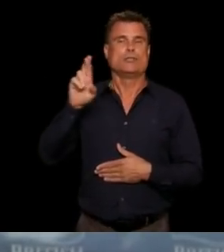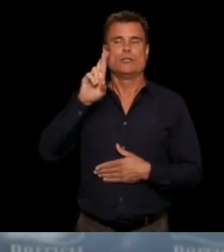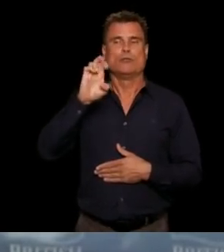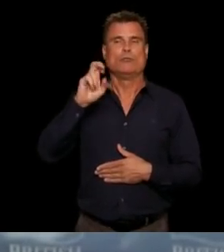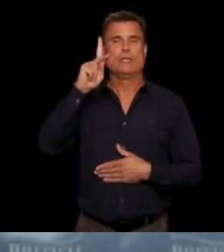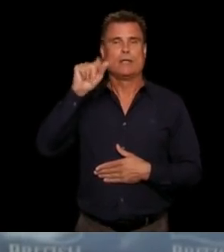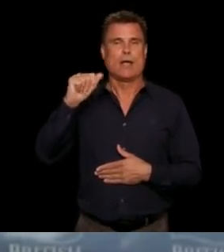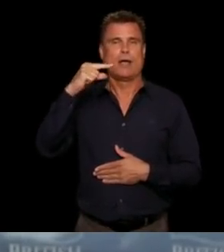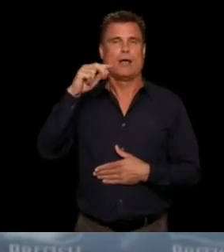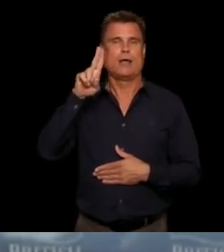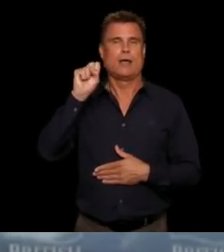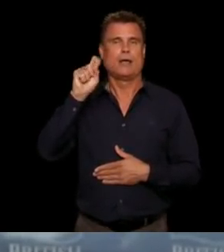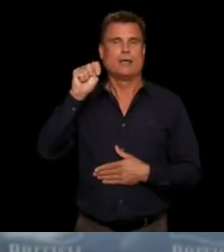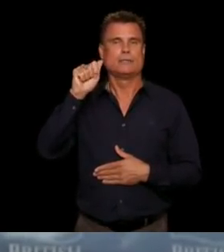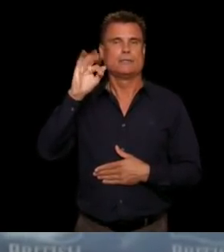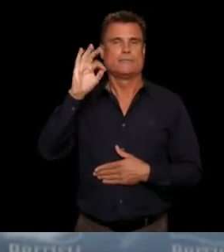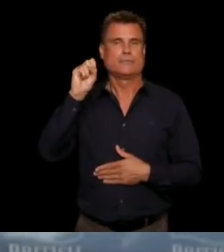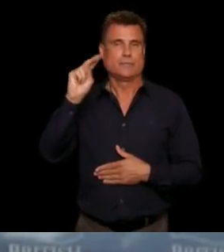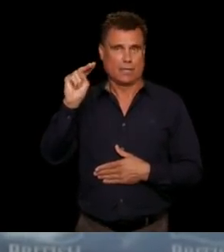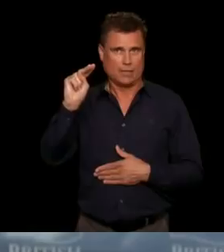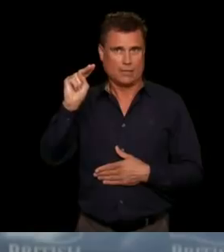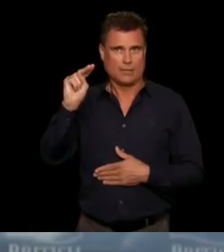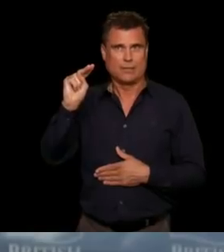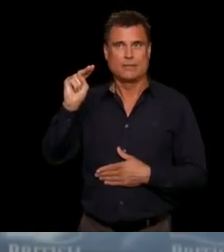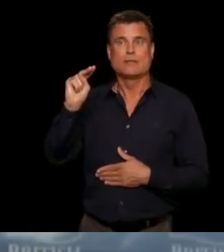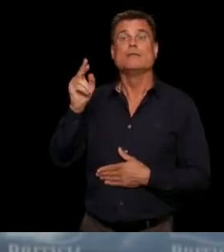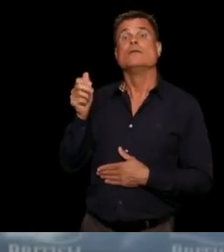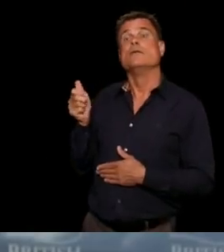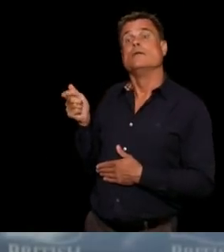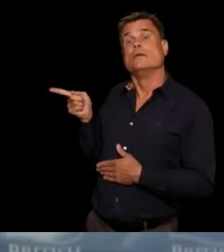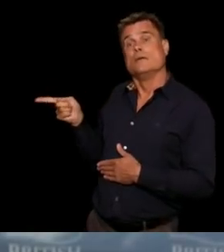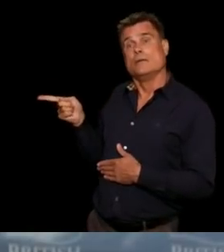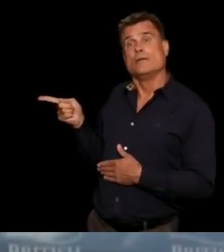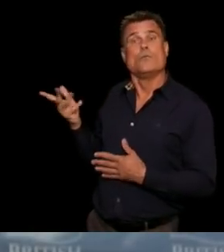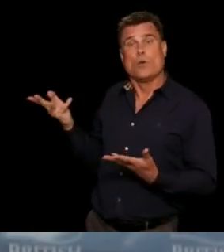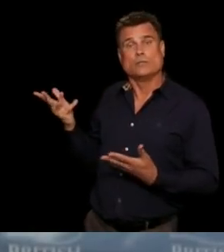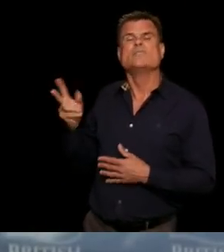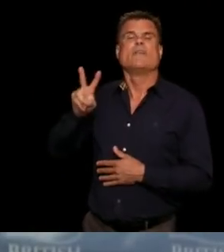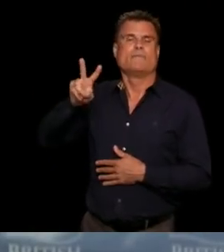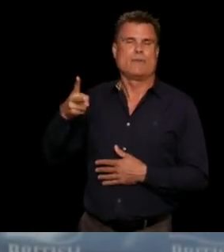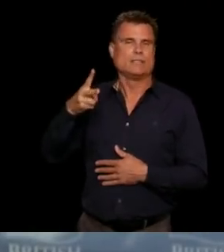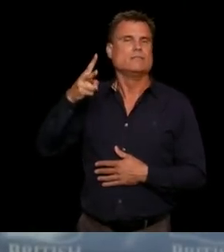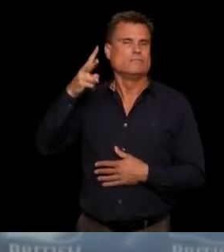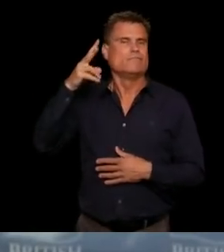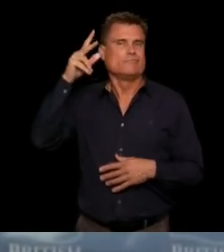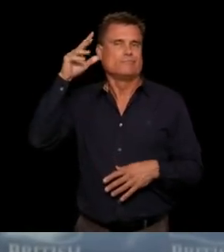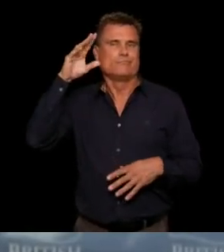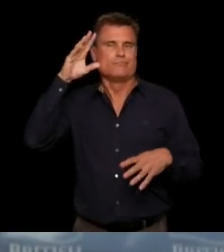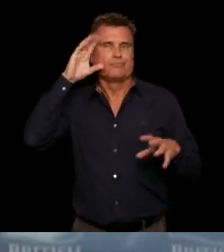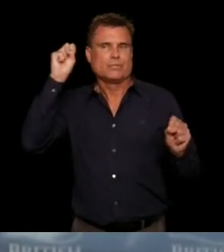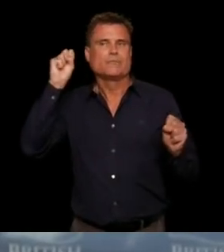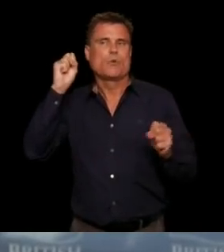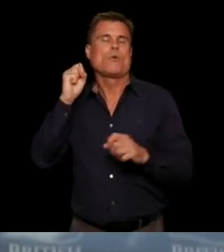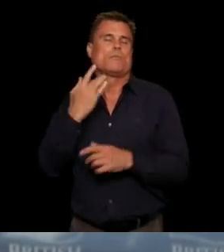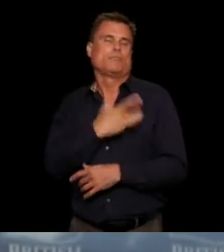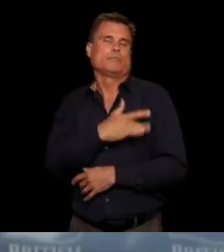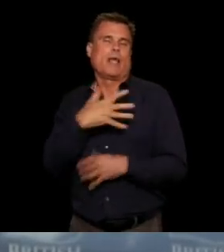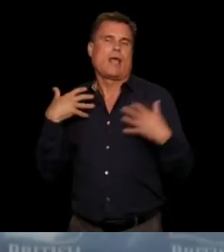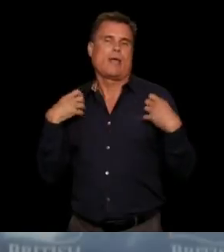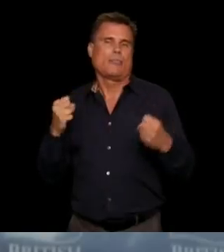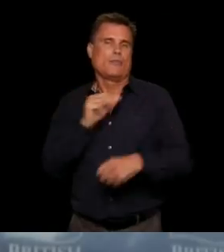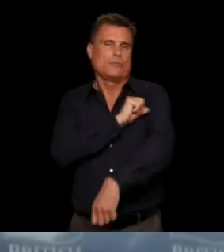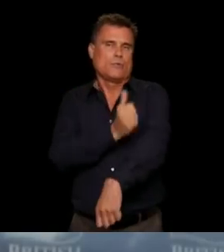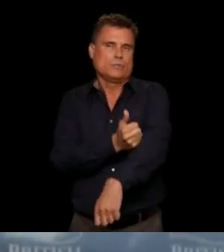Dr. Réka Gustafson, who is a Vice President of the Provincial Health Services Authority and is here as the Deputy Provincial Health